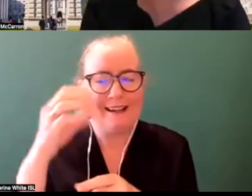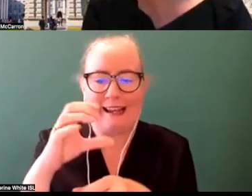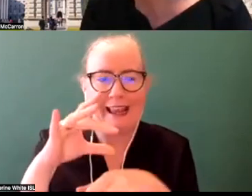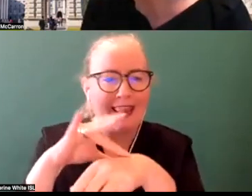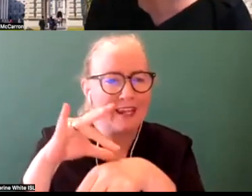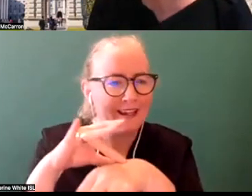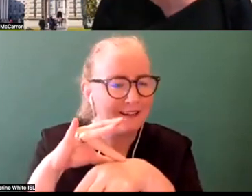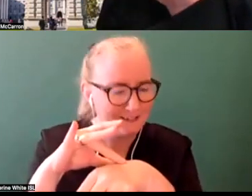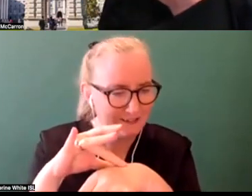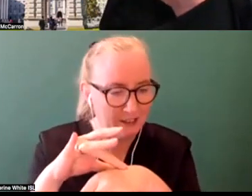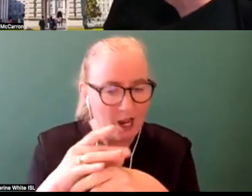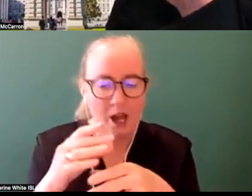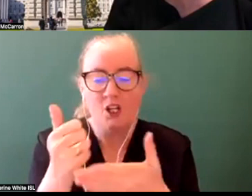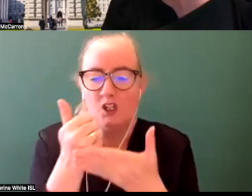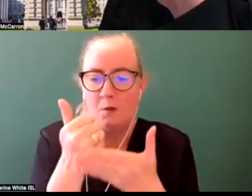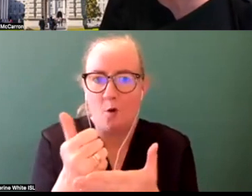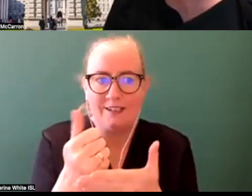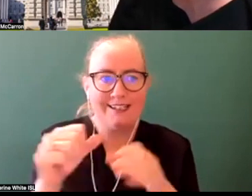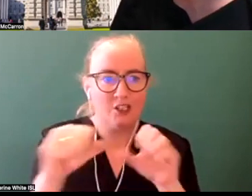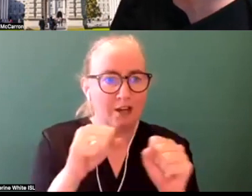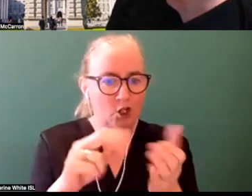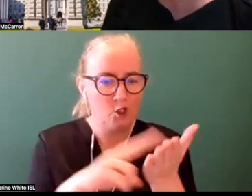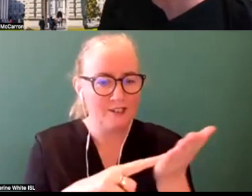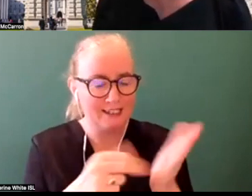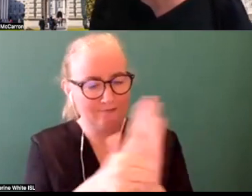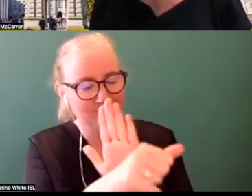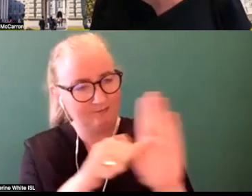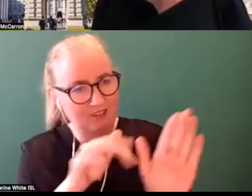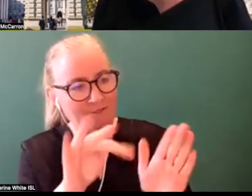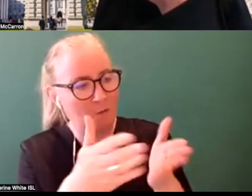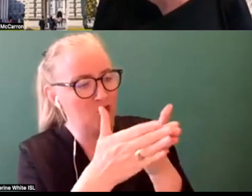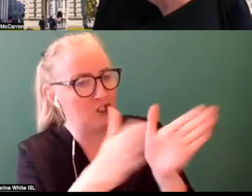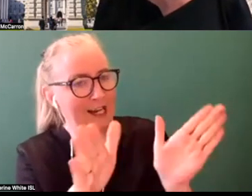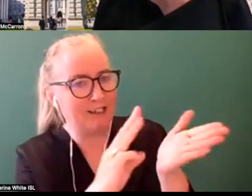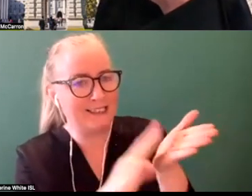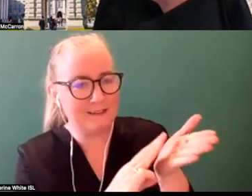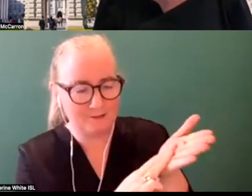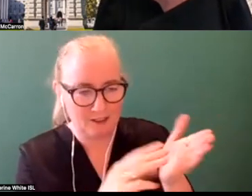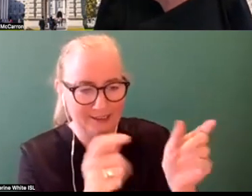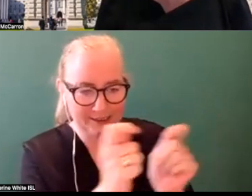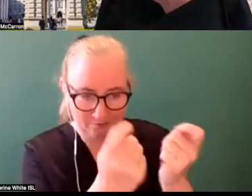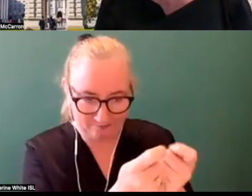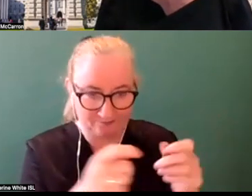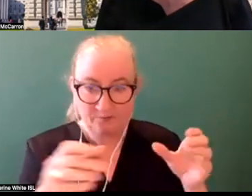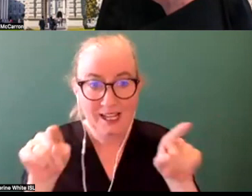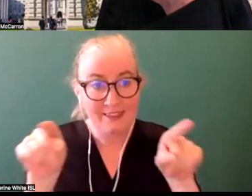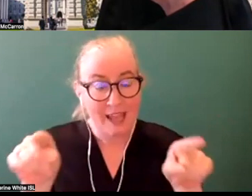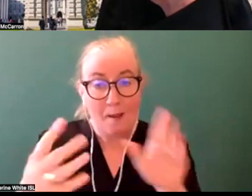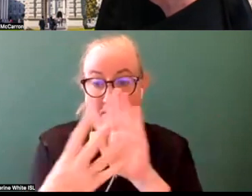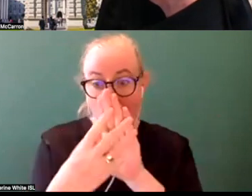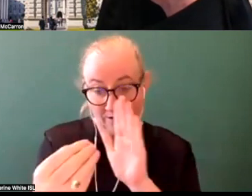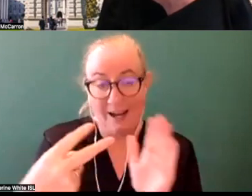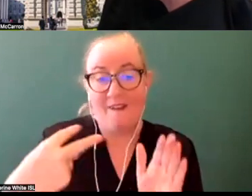supporting a service to be delivered using the expertise as well of generic memory clinic. So that is a model that we have done. It's very successful and it